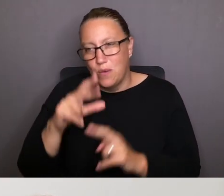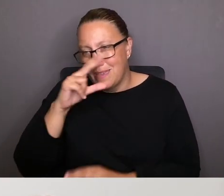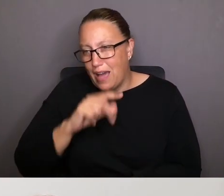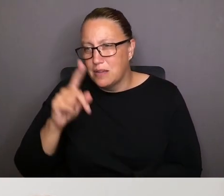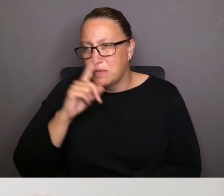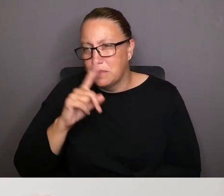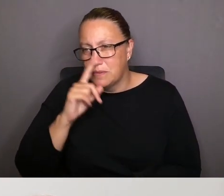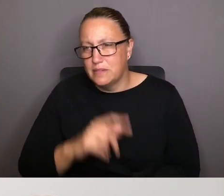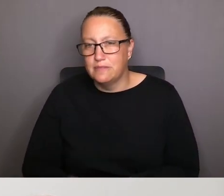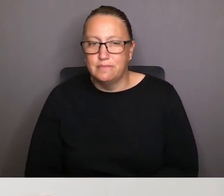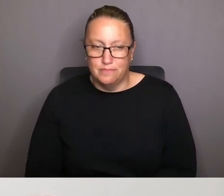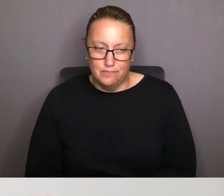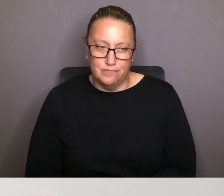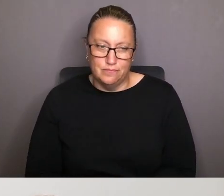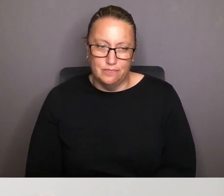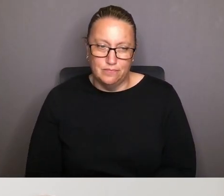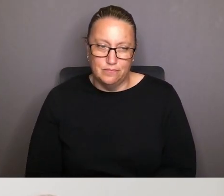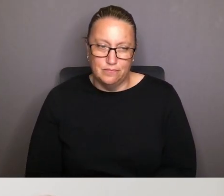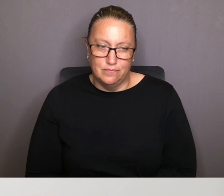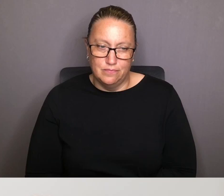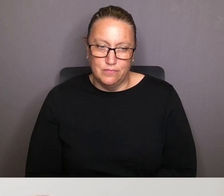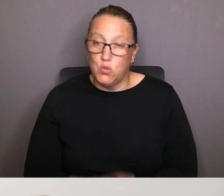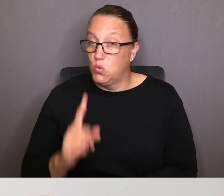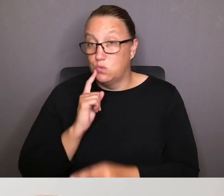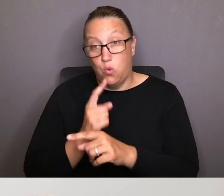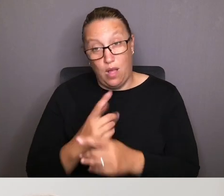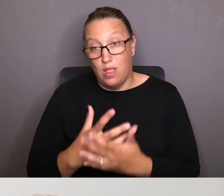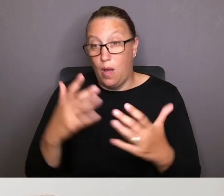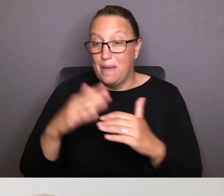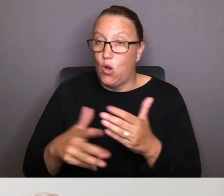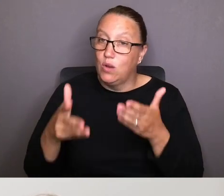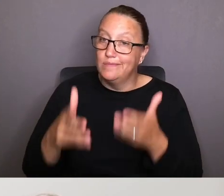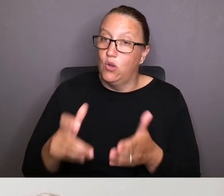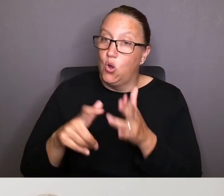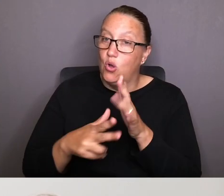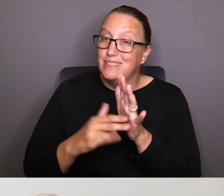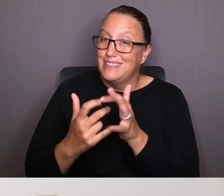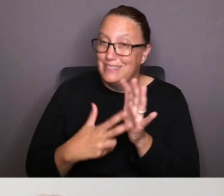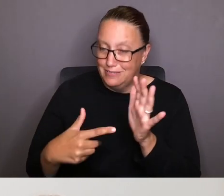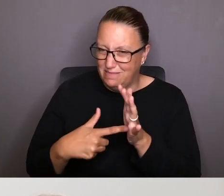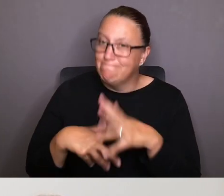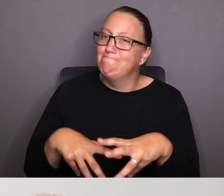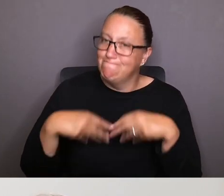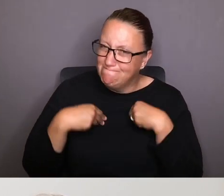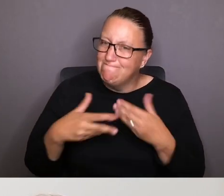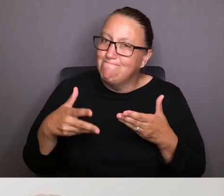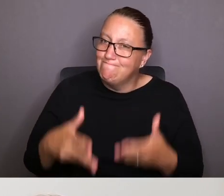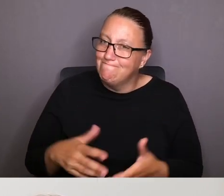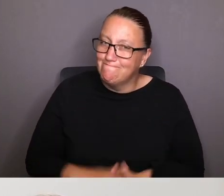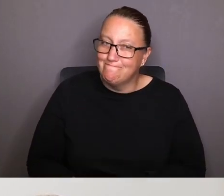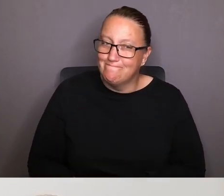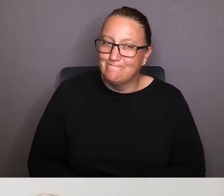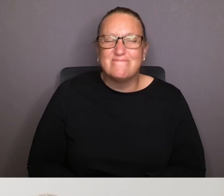really important topic for young people and for everybody. But this is something that you talk a